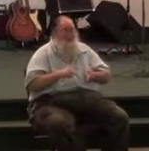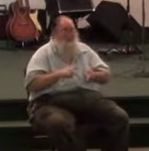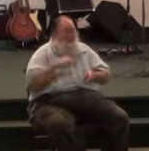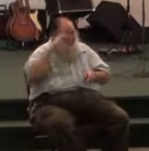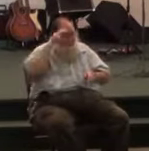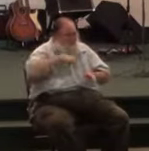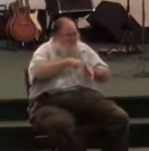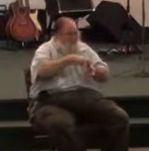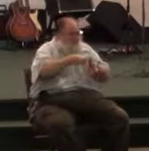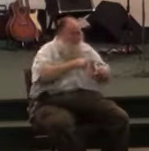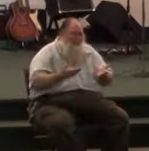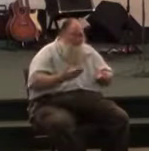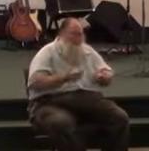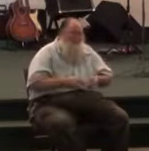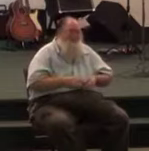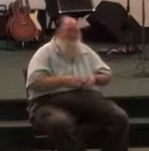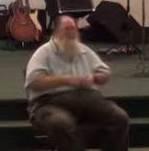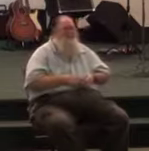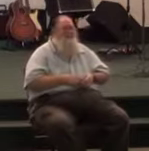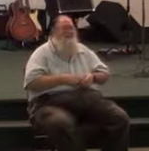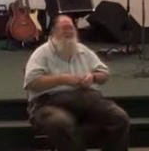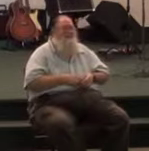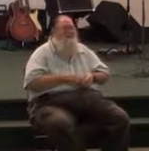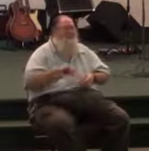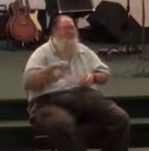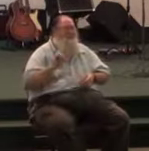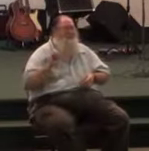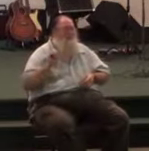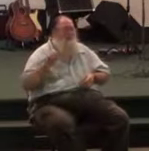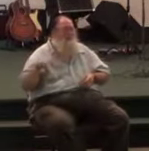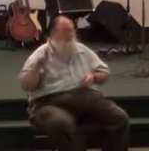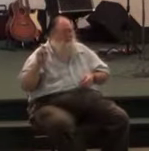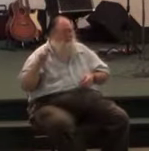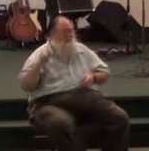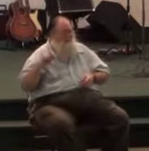Joe Pranger used to tell me, if it takes a candy bar, buy a whole box full.